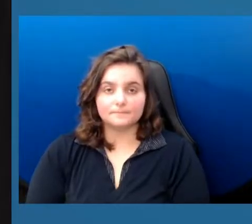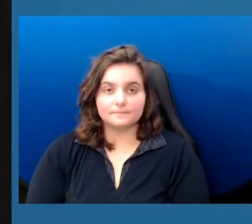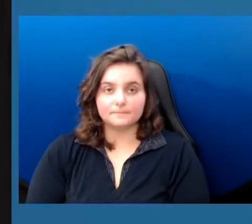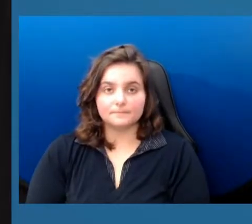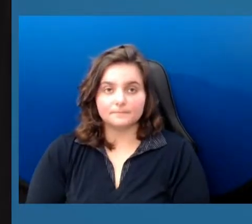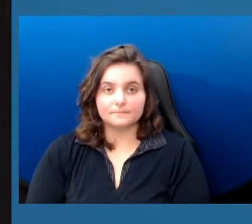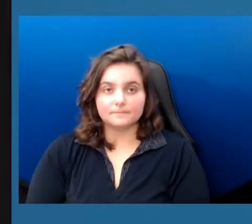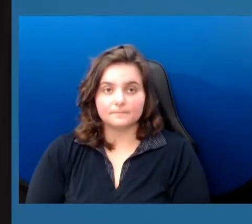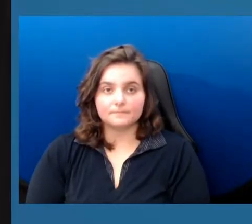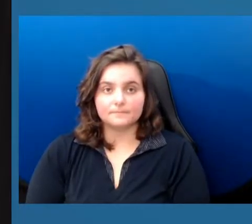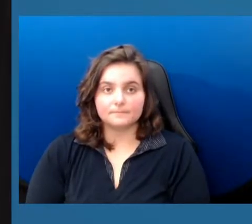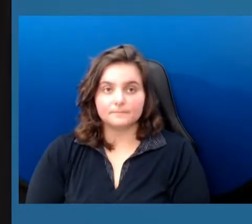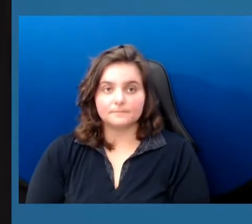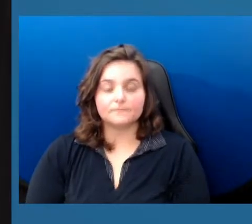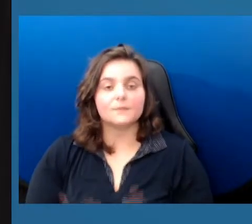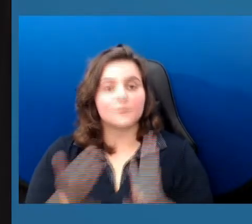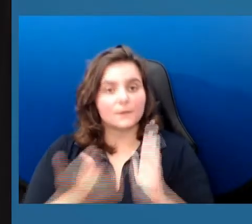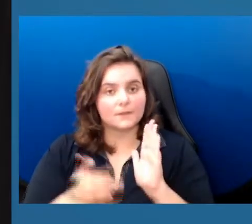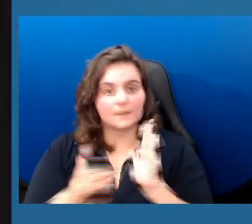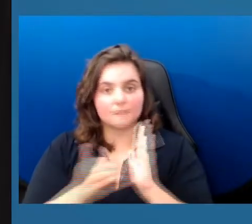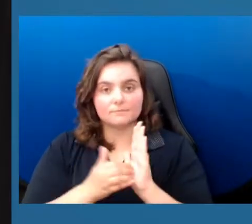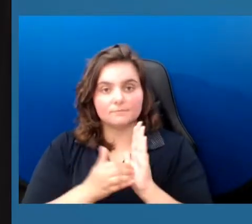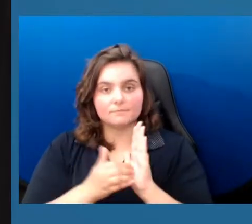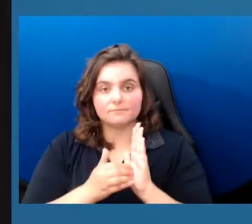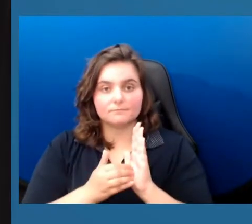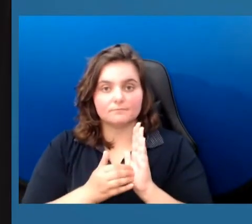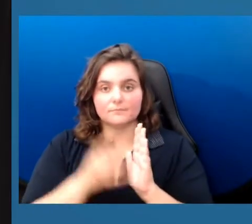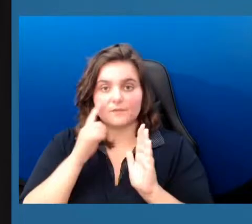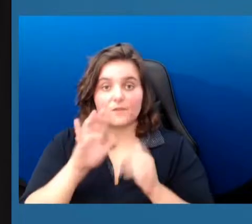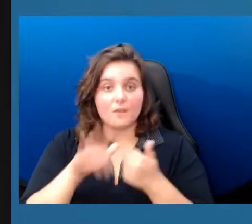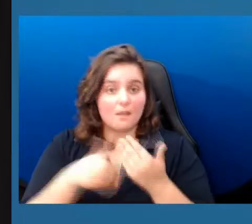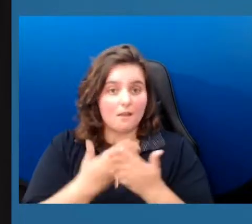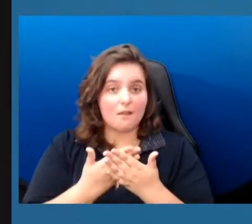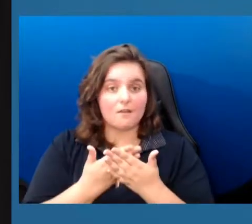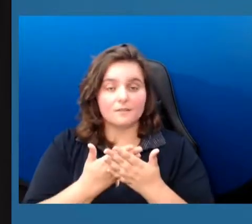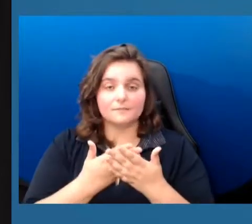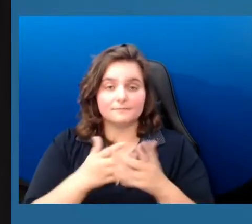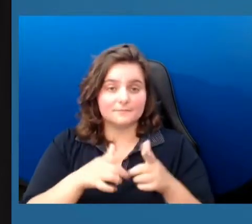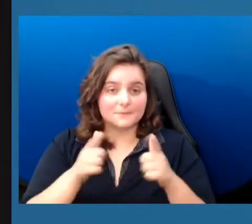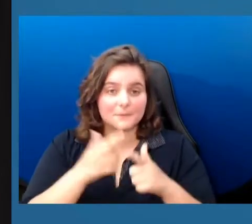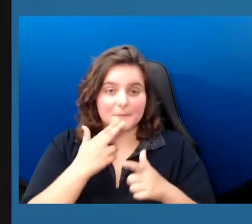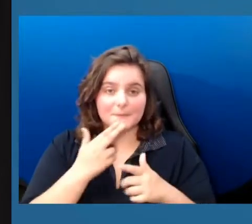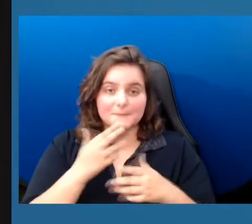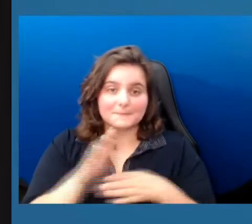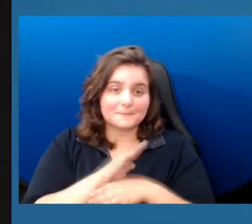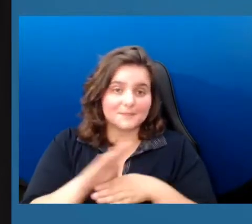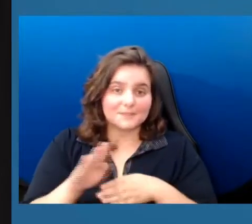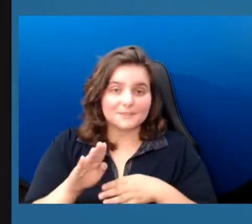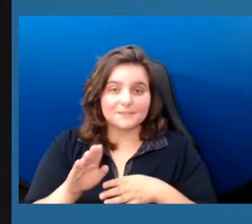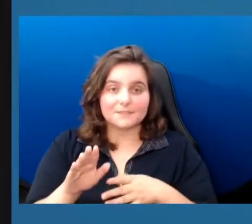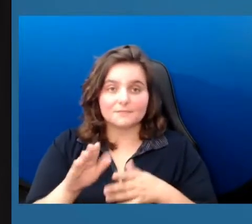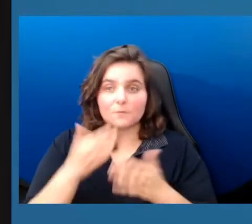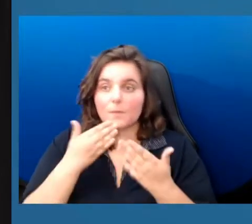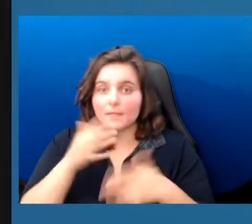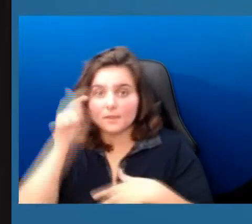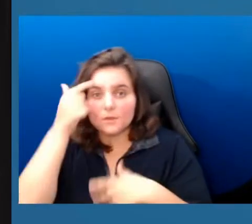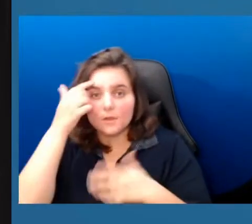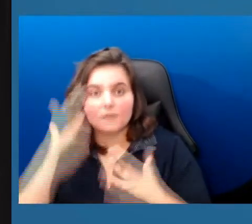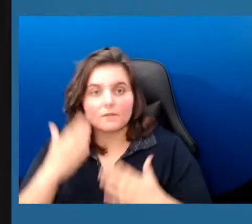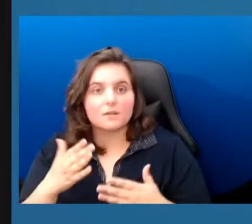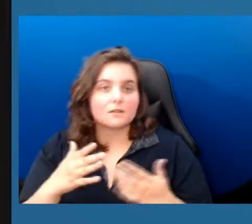So again, on behalf of small businesses, I want to say thank you to Governor Hochul, and to all my fellow small